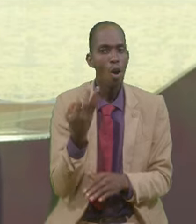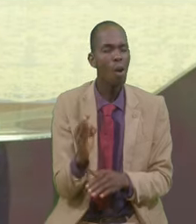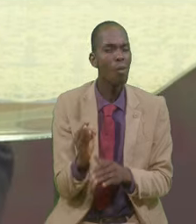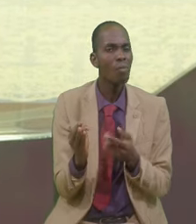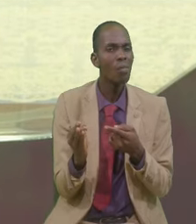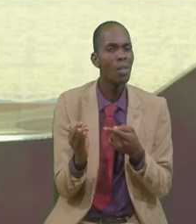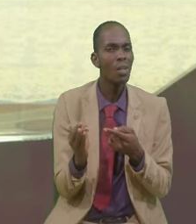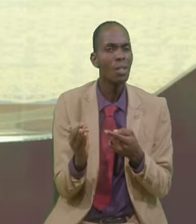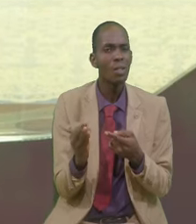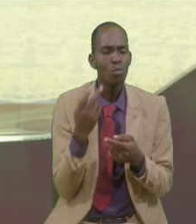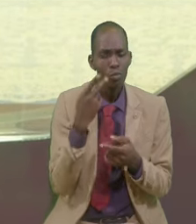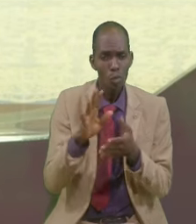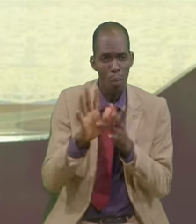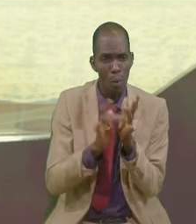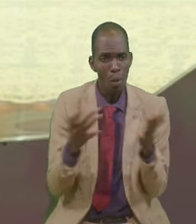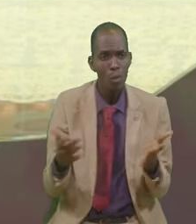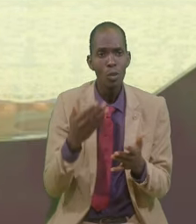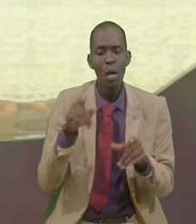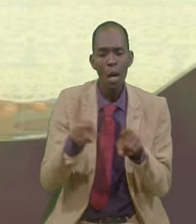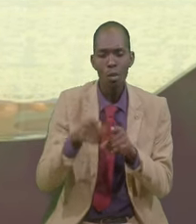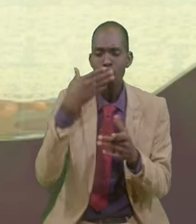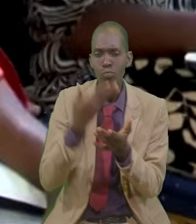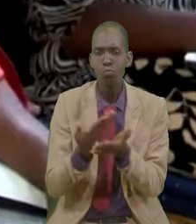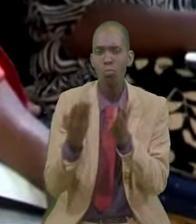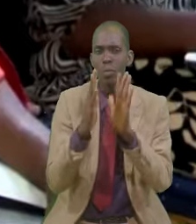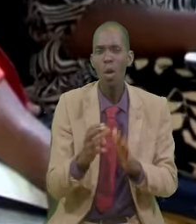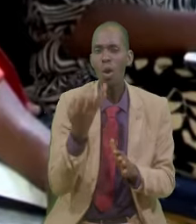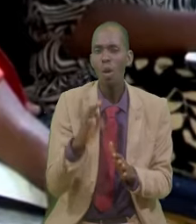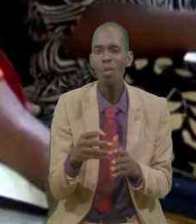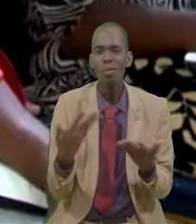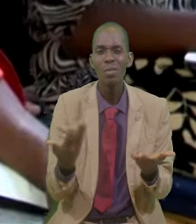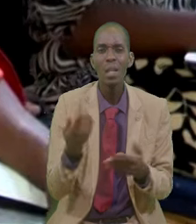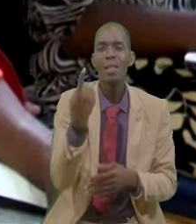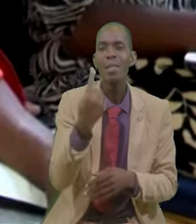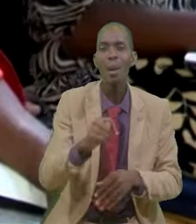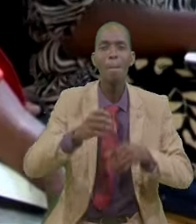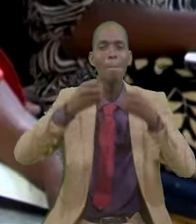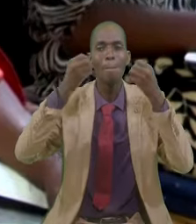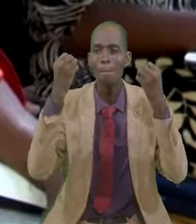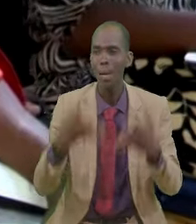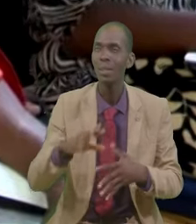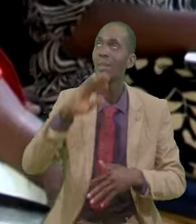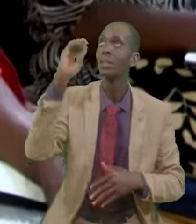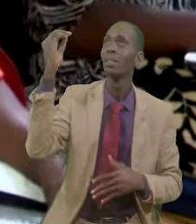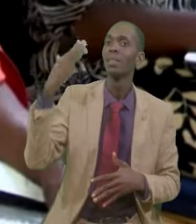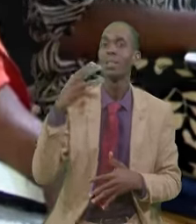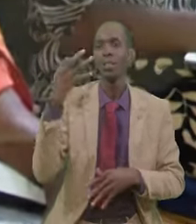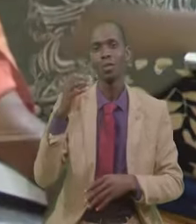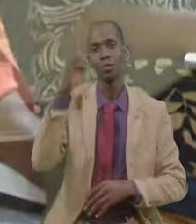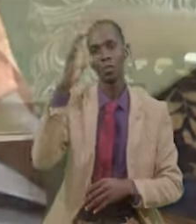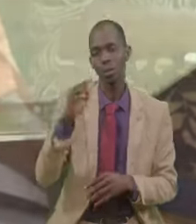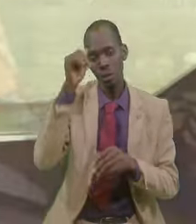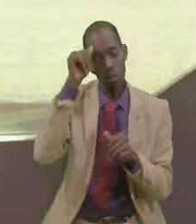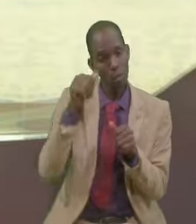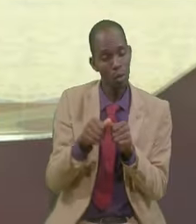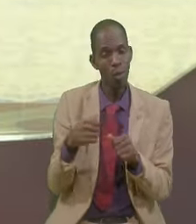looking for, the manifold grace of God. The manifold grace of God. Understand, we're talking about the Almighty. He